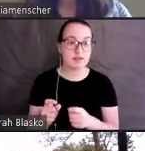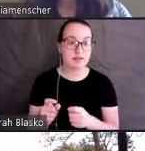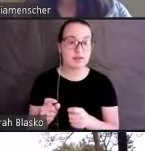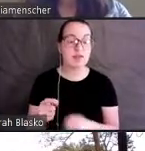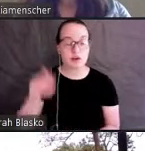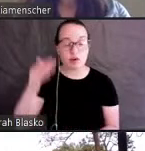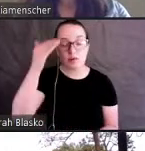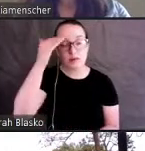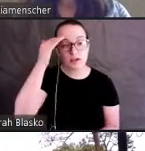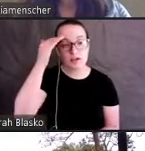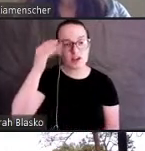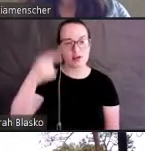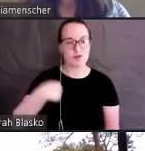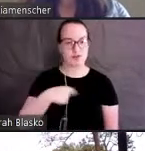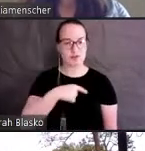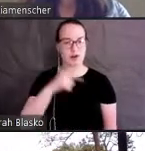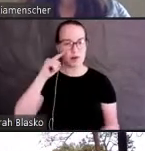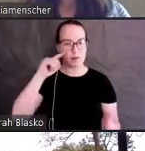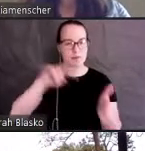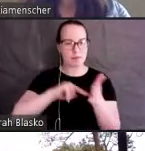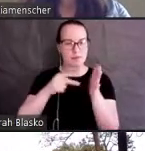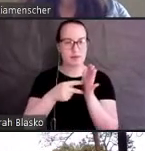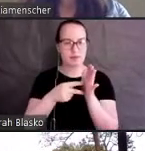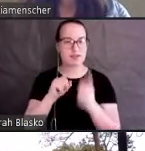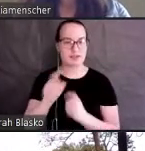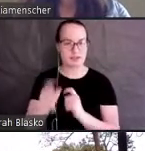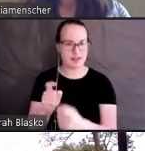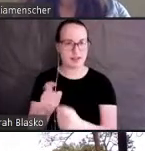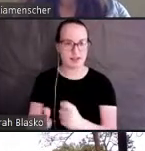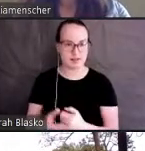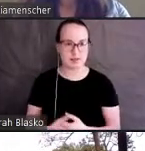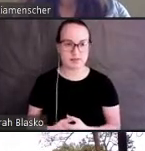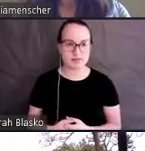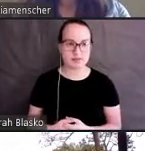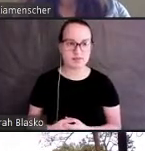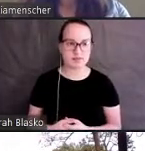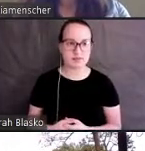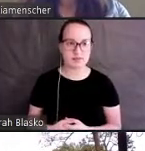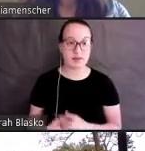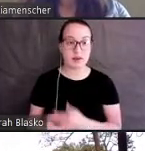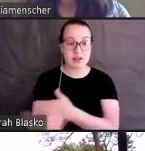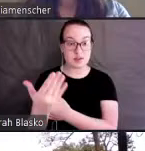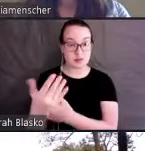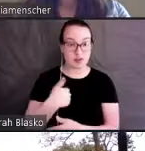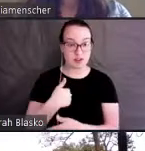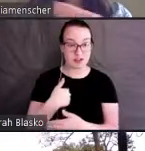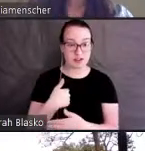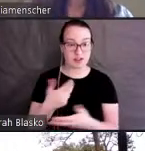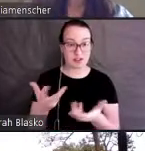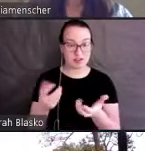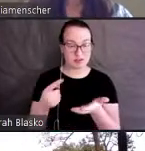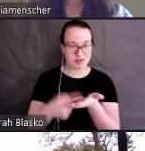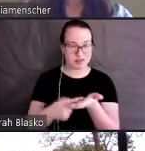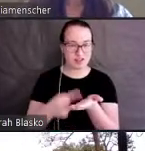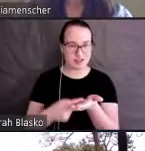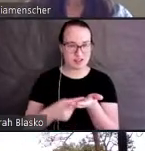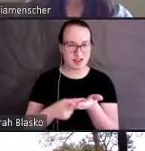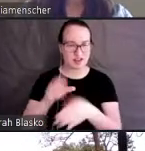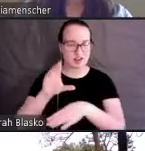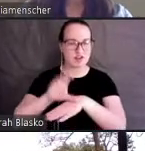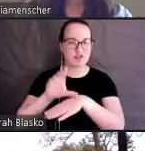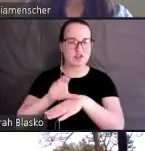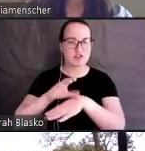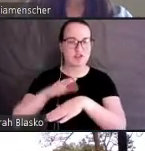give. And this morning, I really want to talk about a church that is on mission.